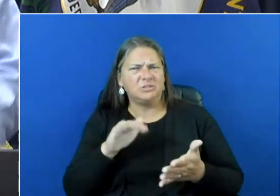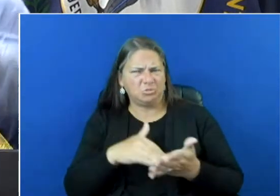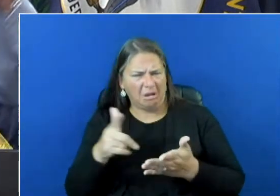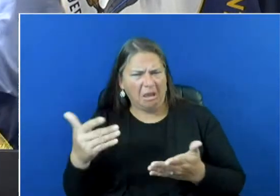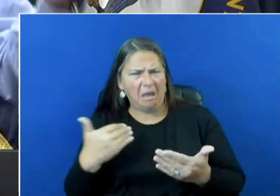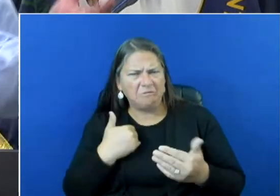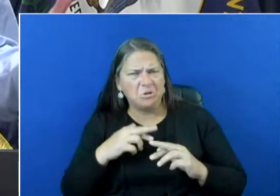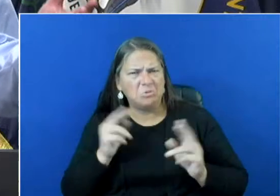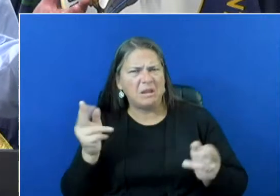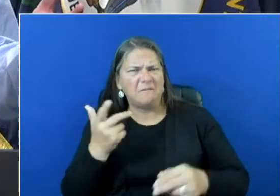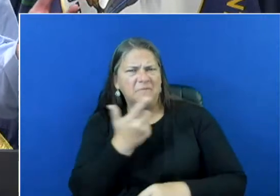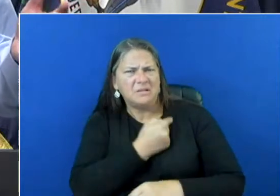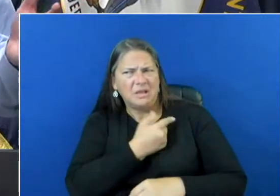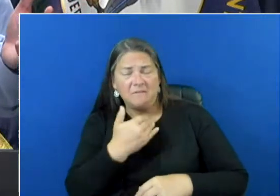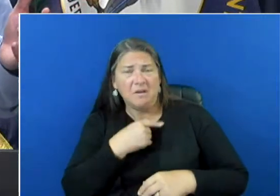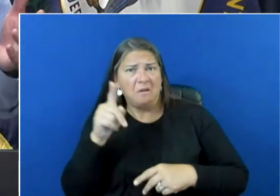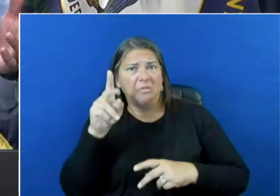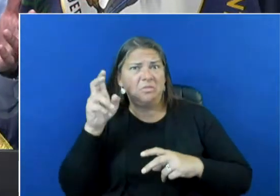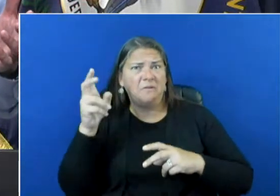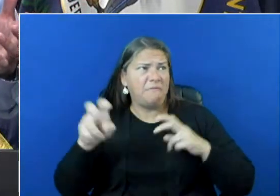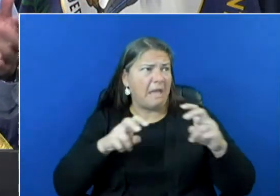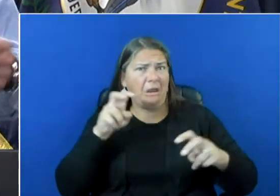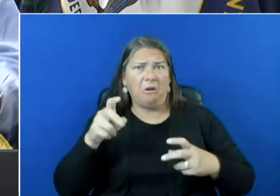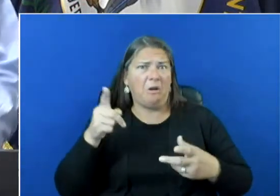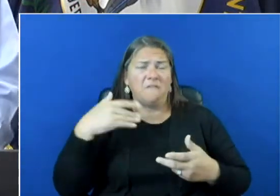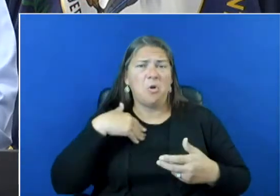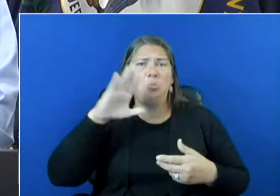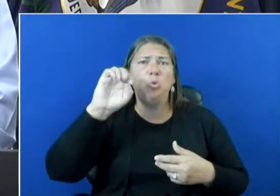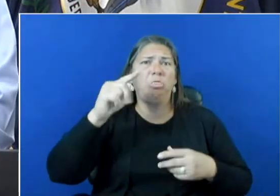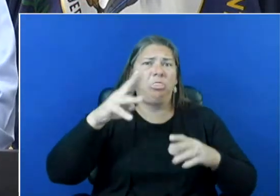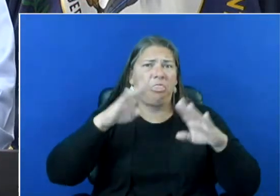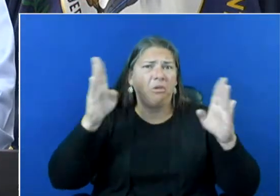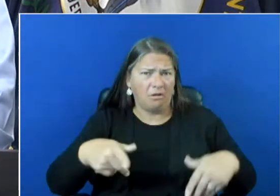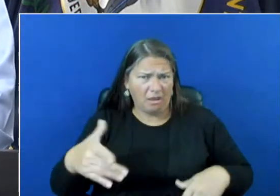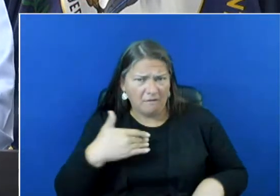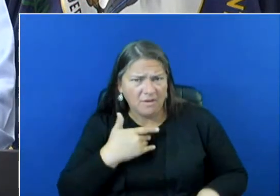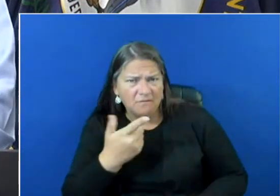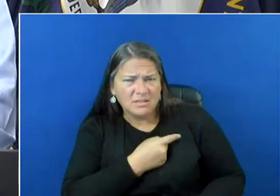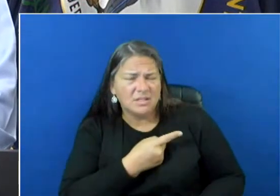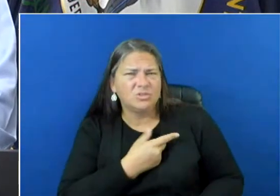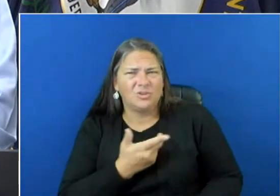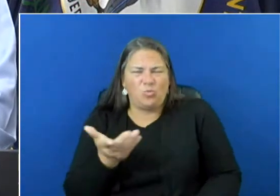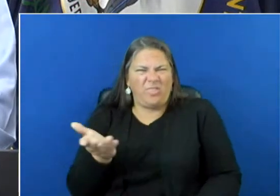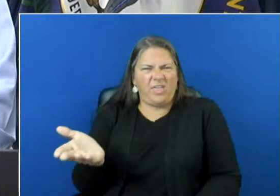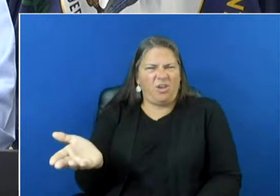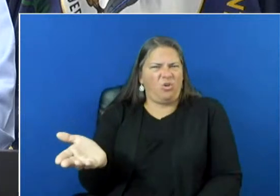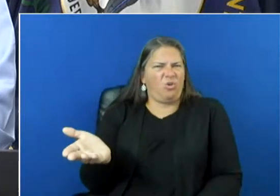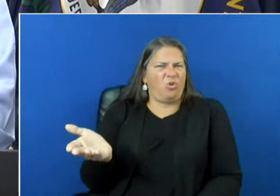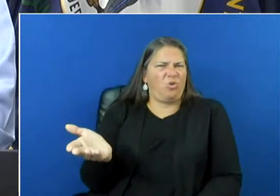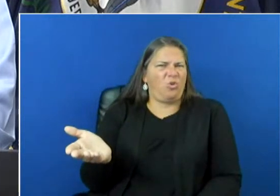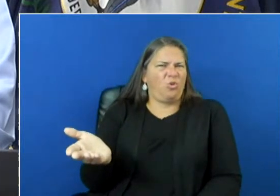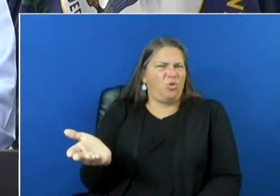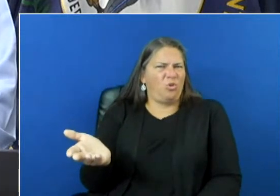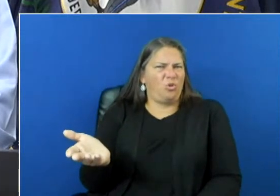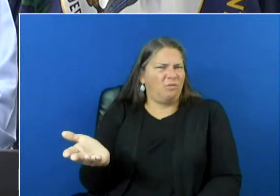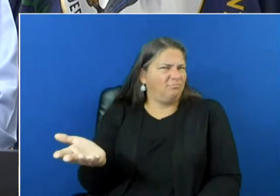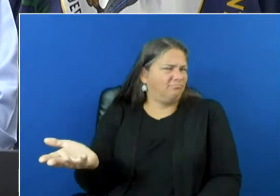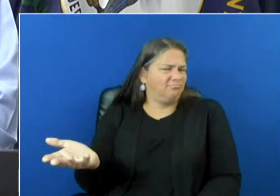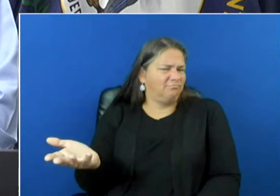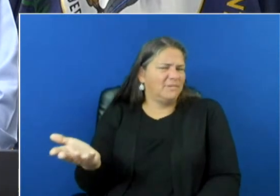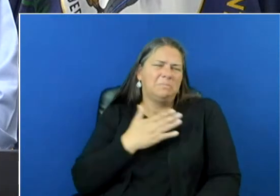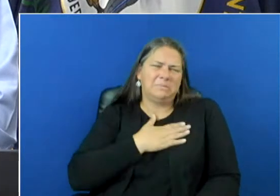at your fairs where there's a booth set up. It's right there. So please,